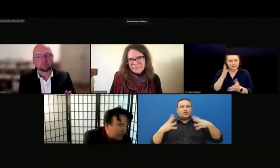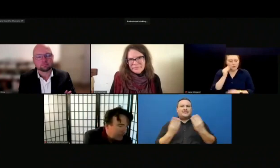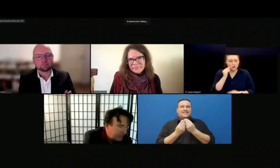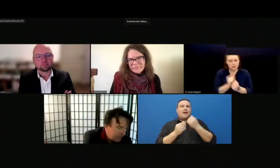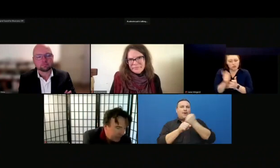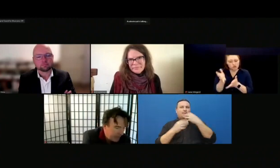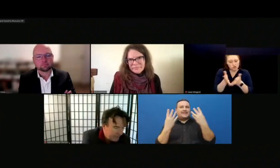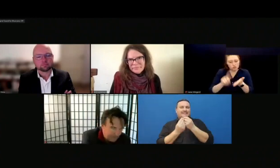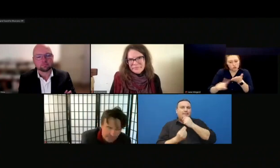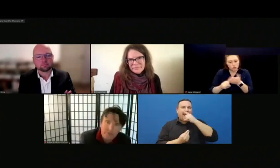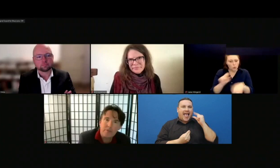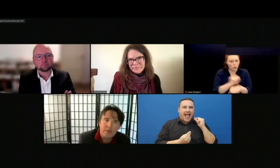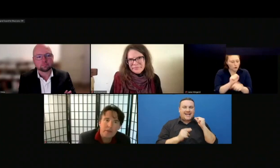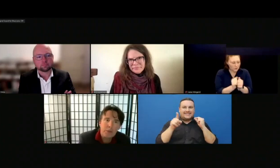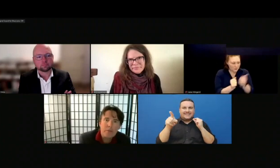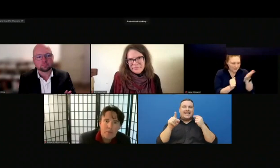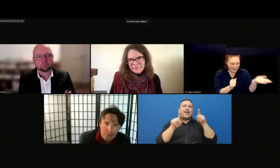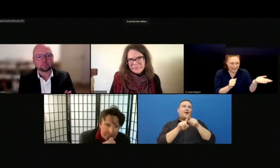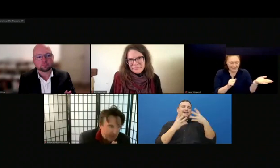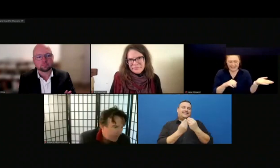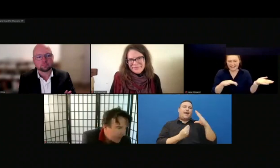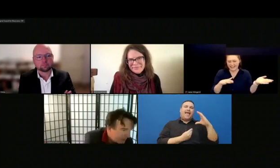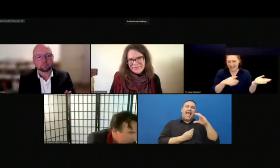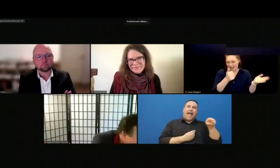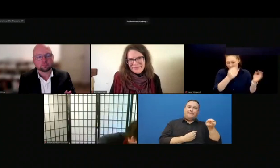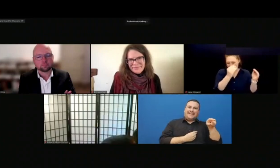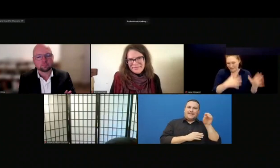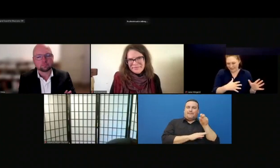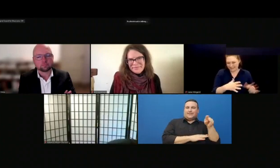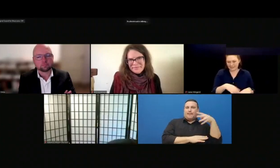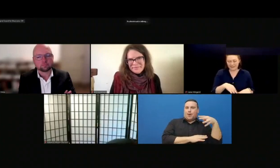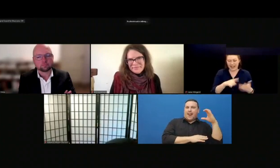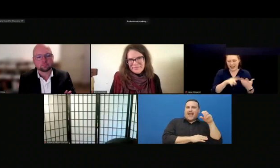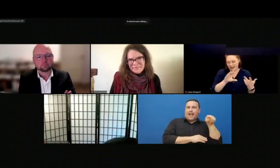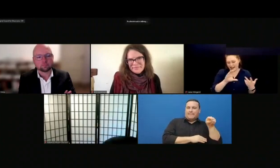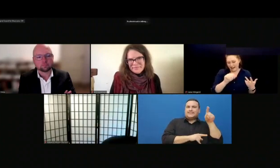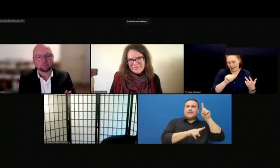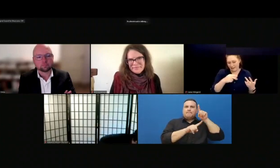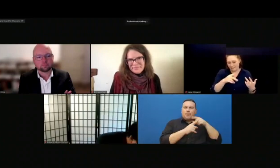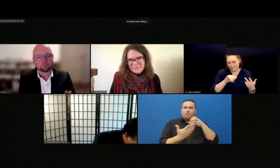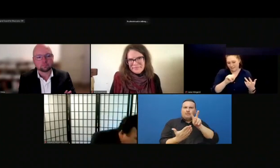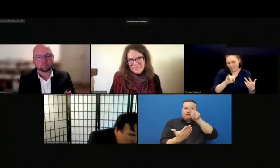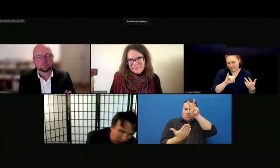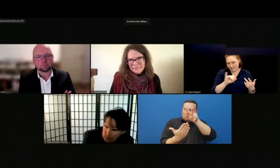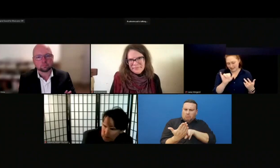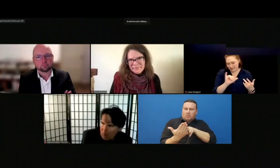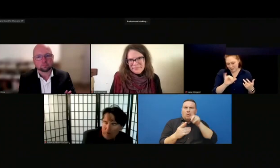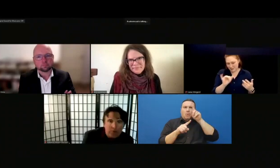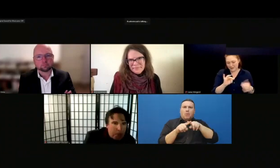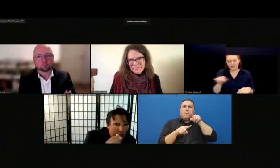working with Professor Asli Ozurek and also Manuela Campisi, and she also had completed